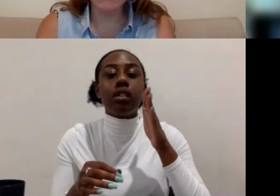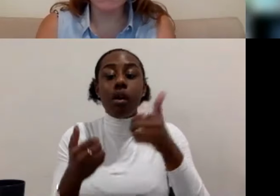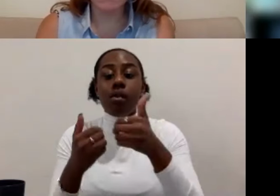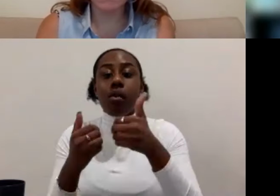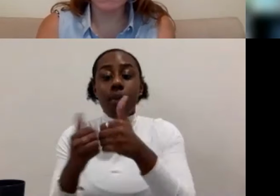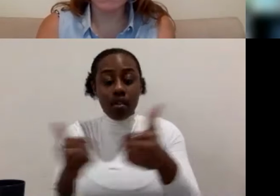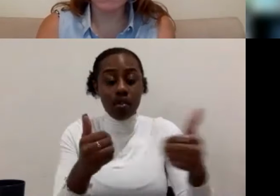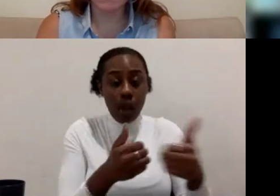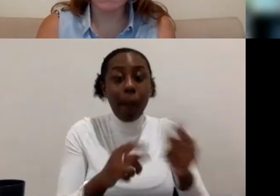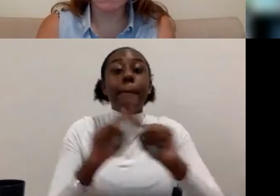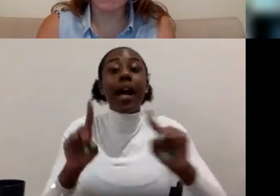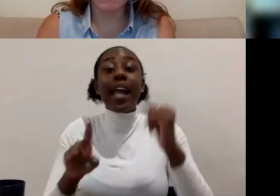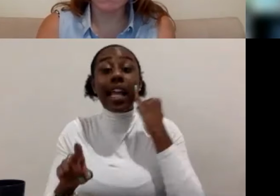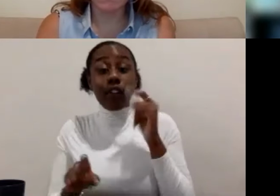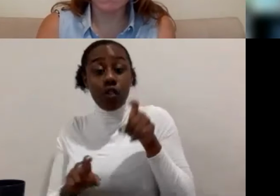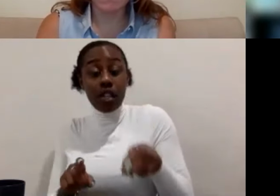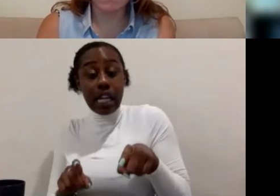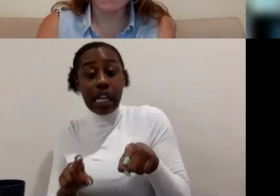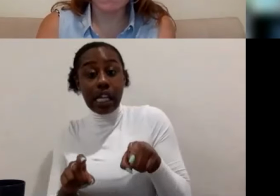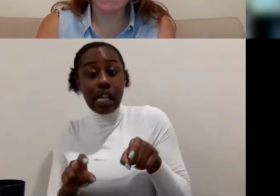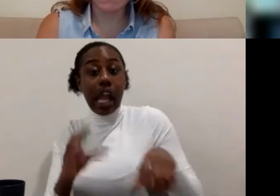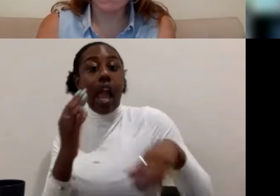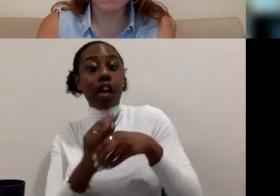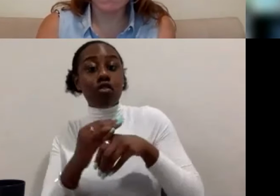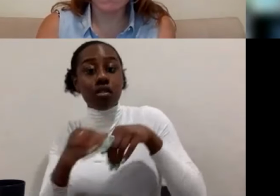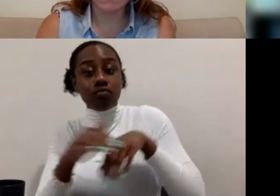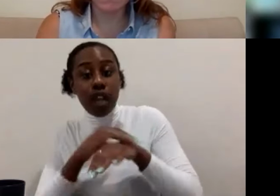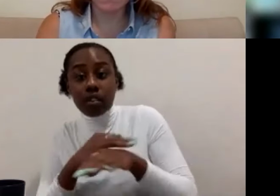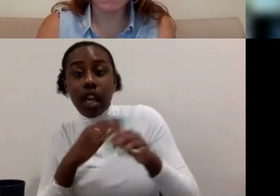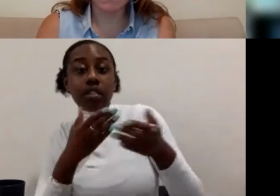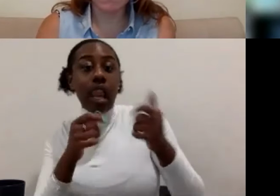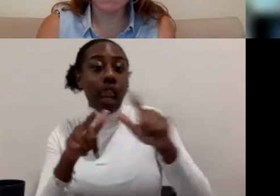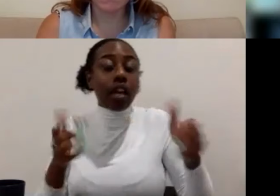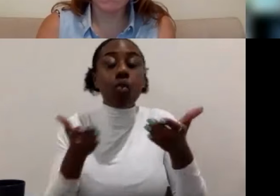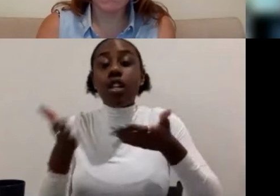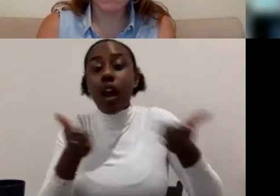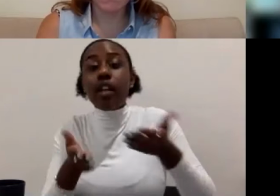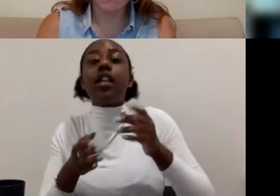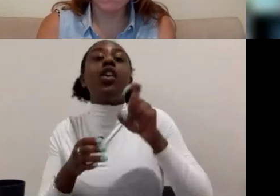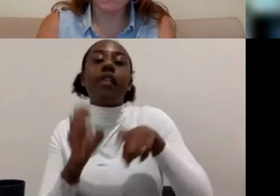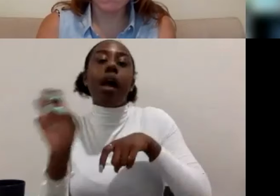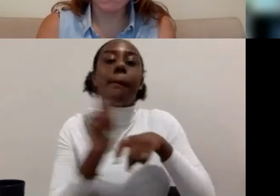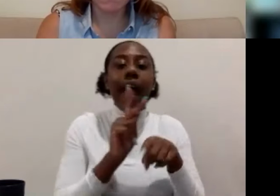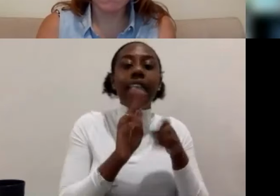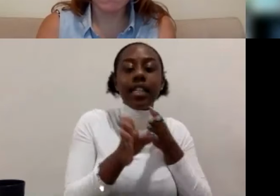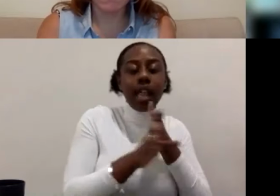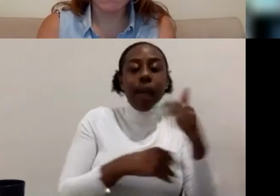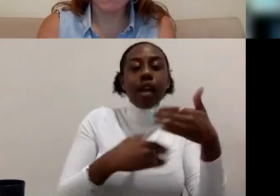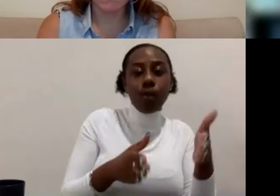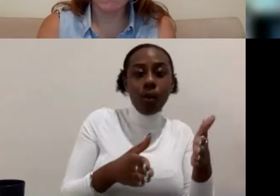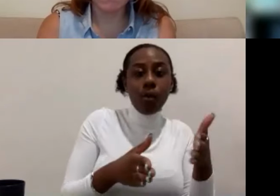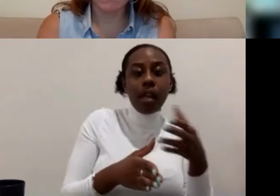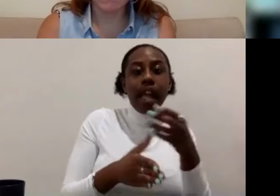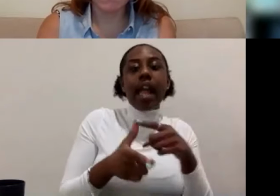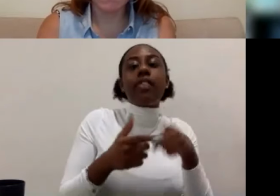back to the main room. In order to be able to access those, and you can have the your own breakout room